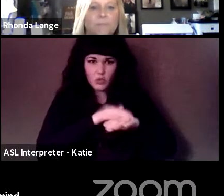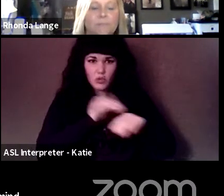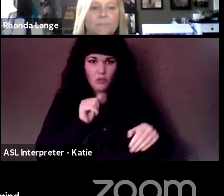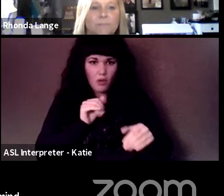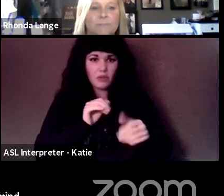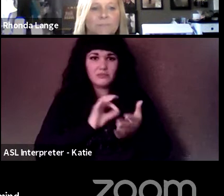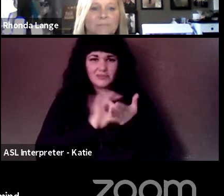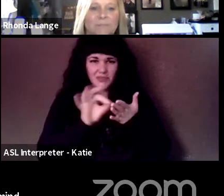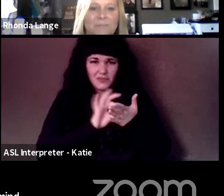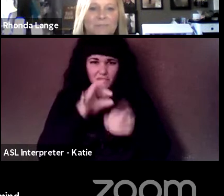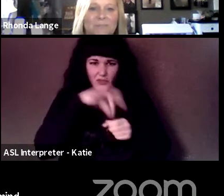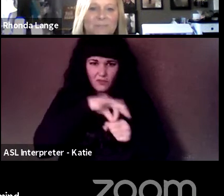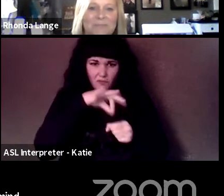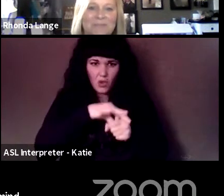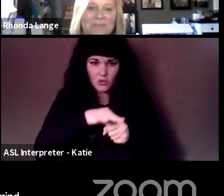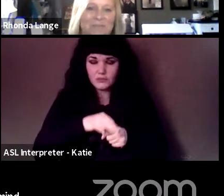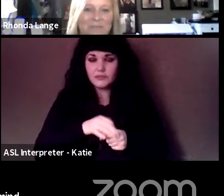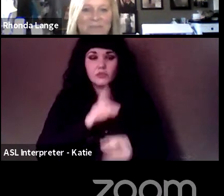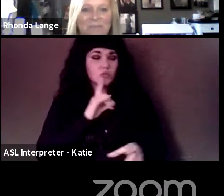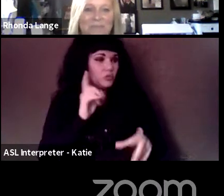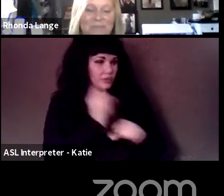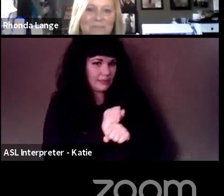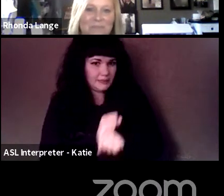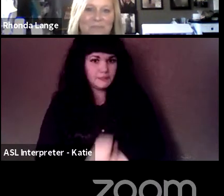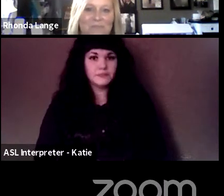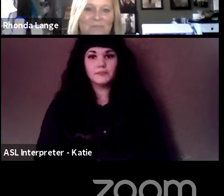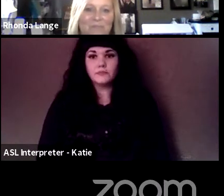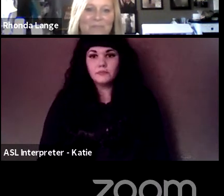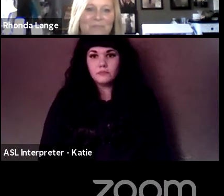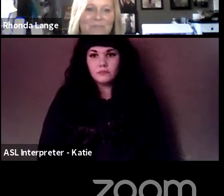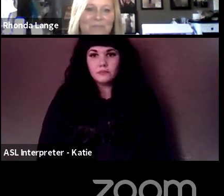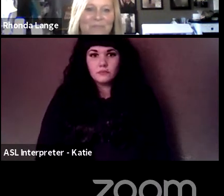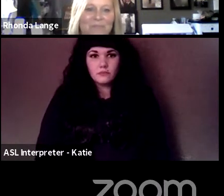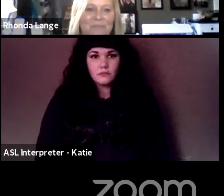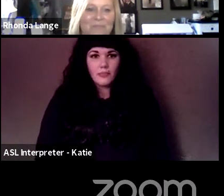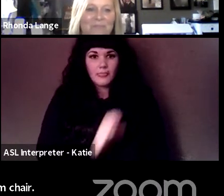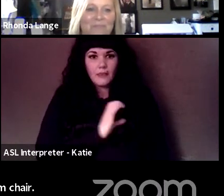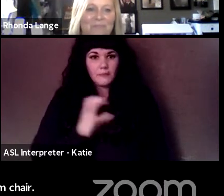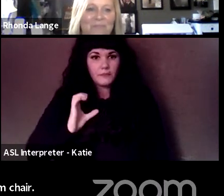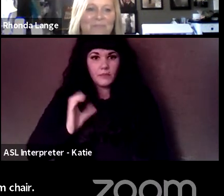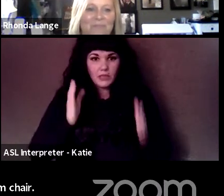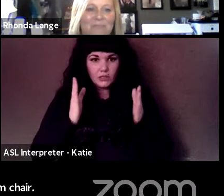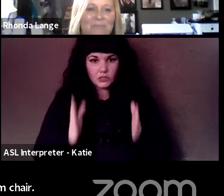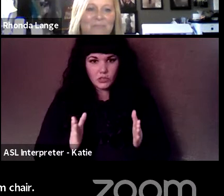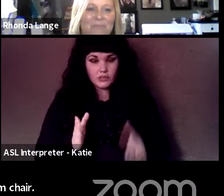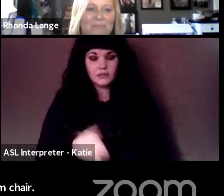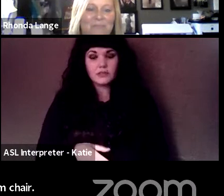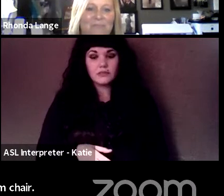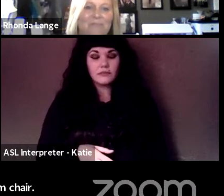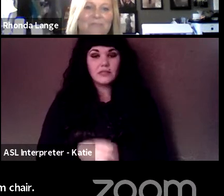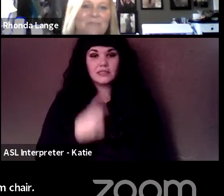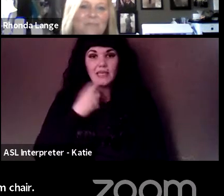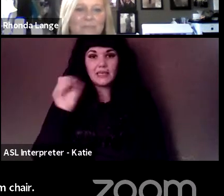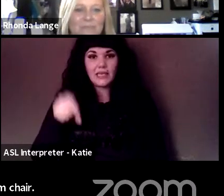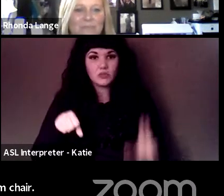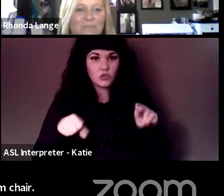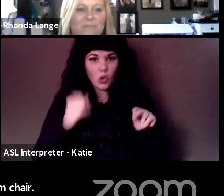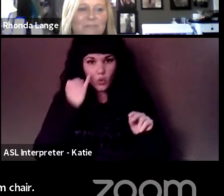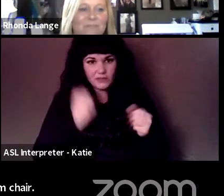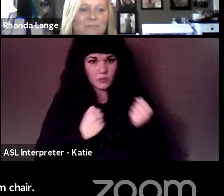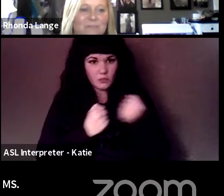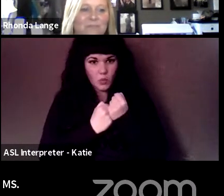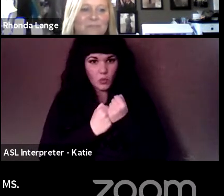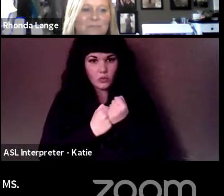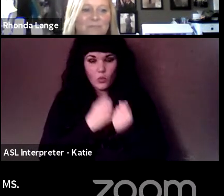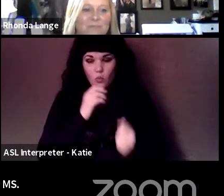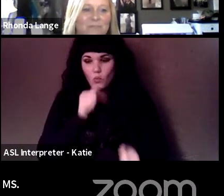Absolutely, Madam Chair. Facilitating a roll call vote, excuse me. Commissioners, please indicate your support of this vote with a yes or no. I will